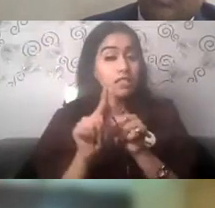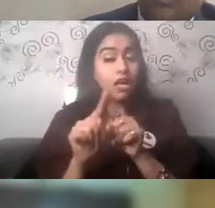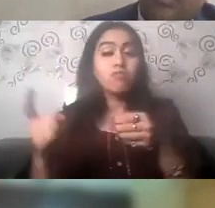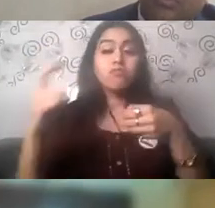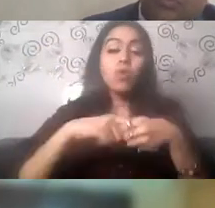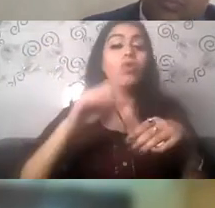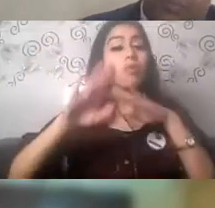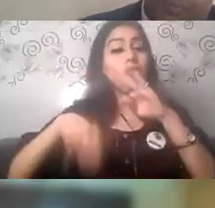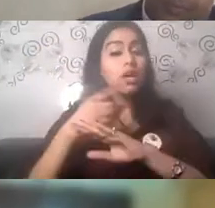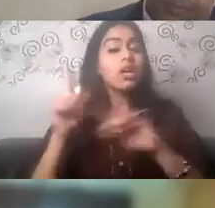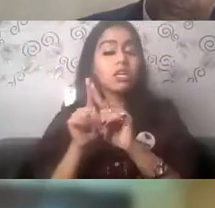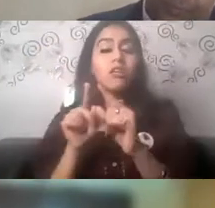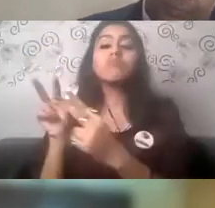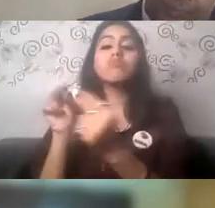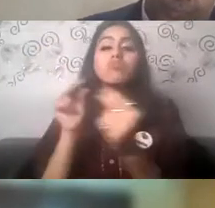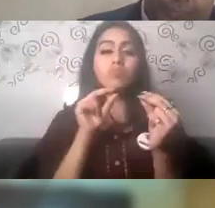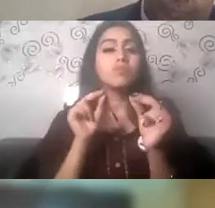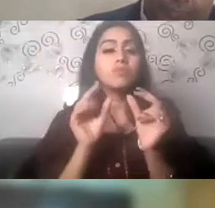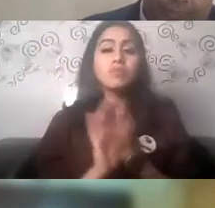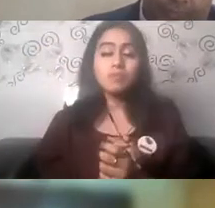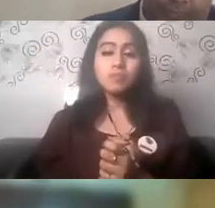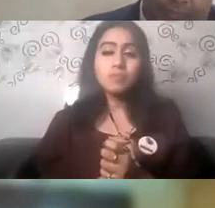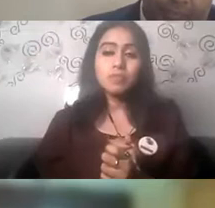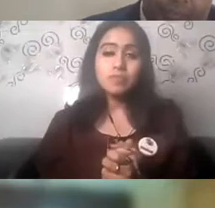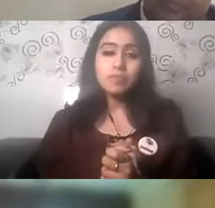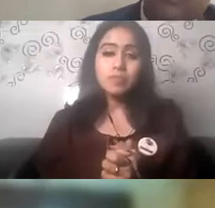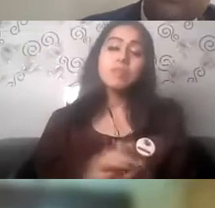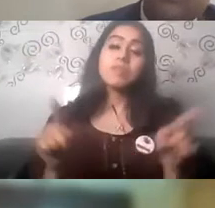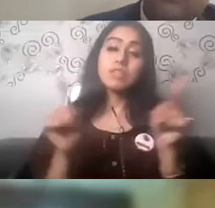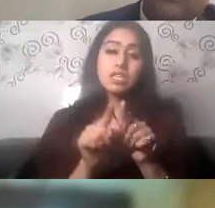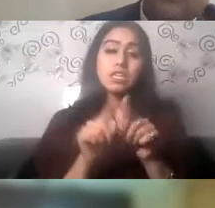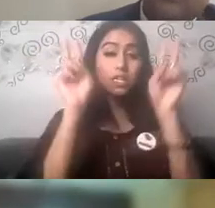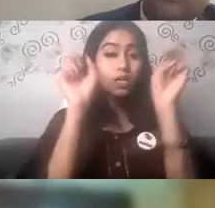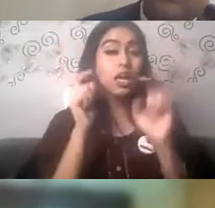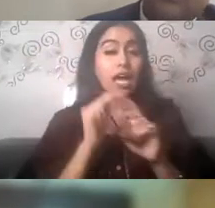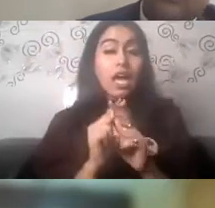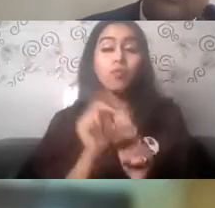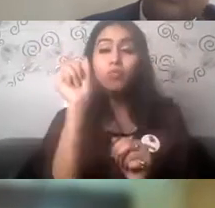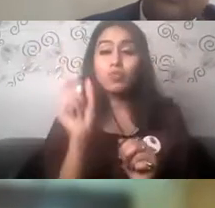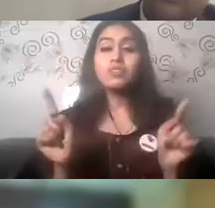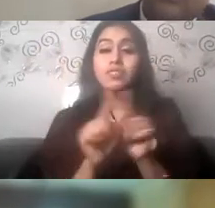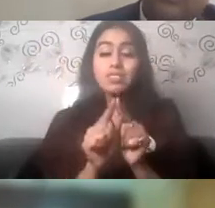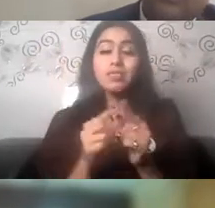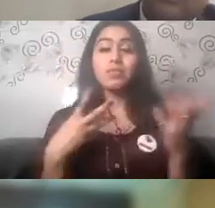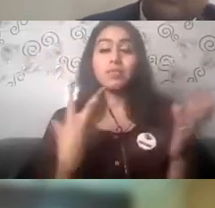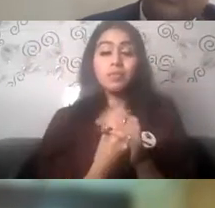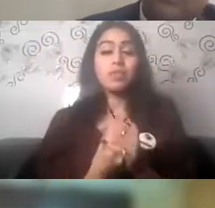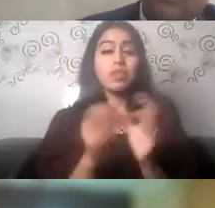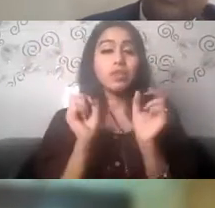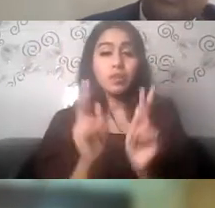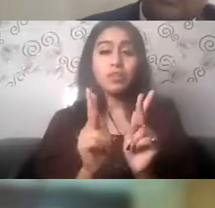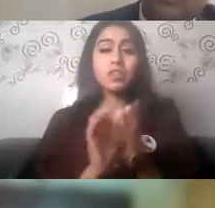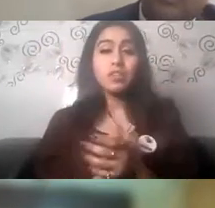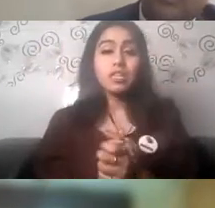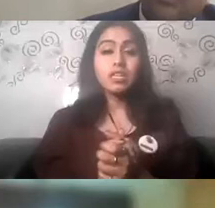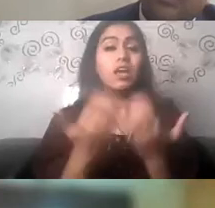him, talk about him, and let him uh, say a few words to us. Okay. So that is what I had